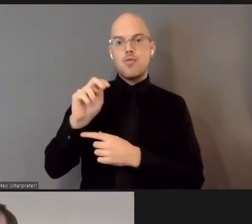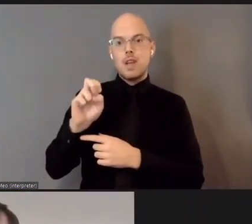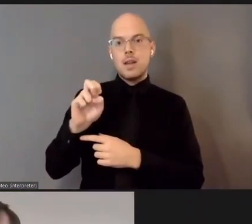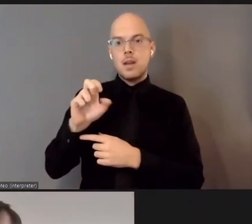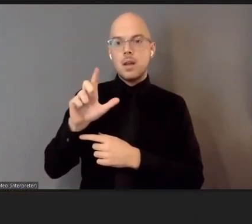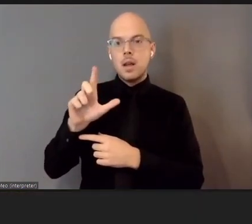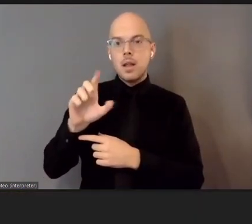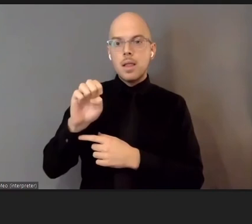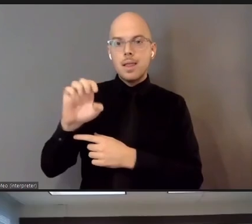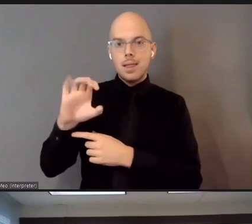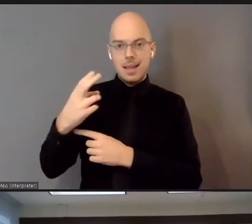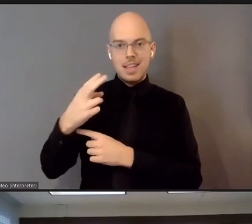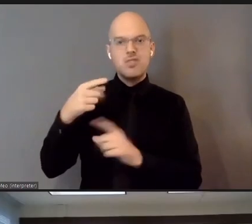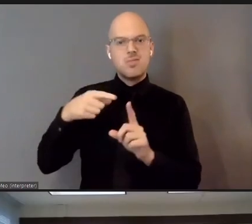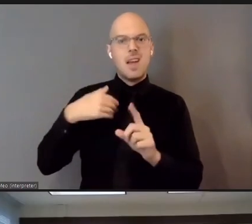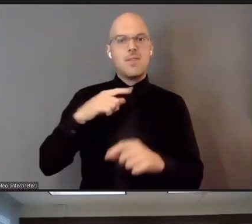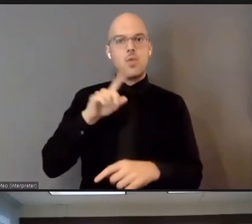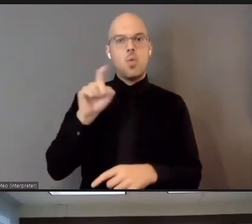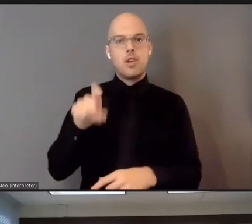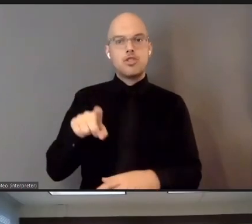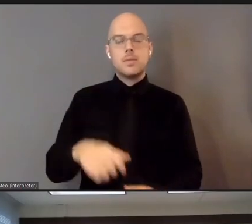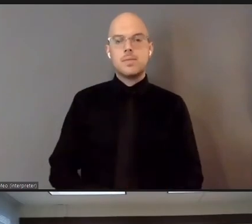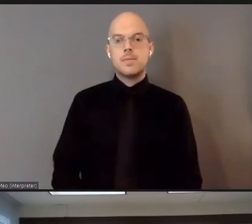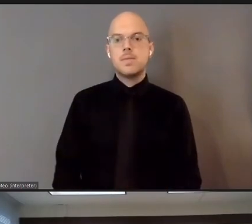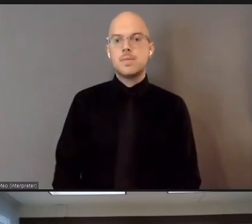has a question.